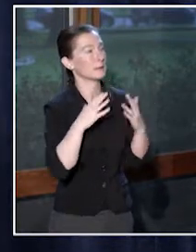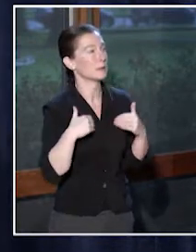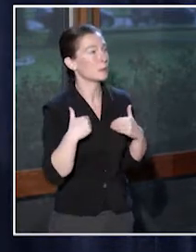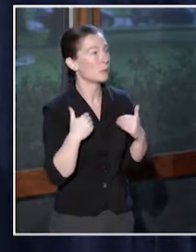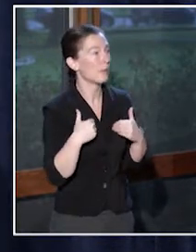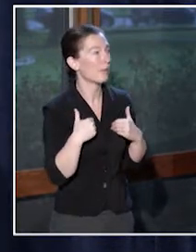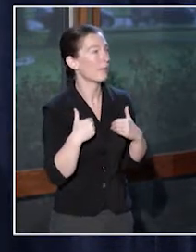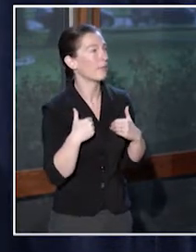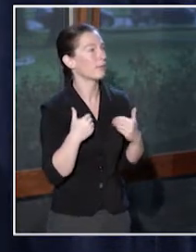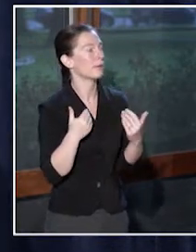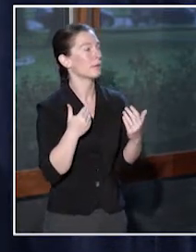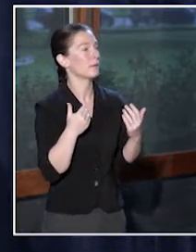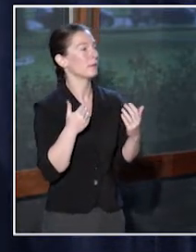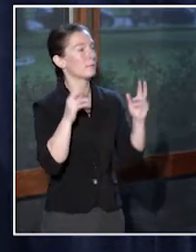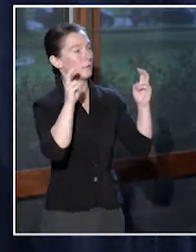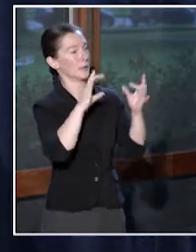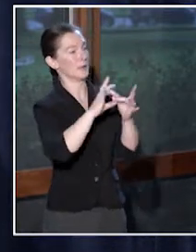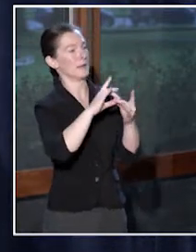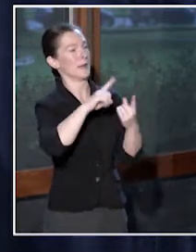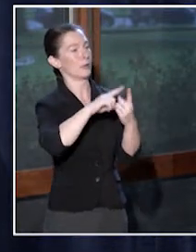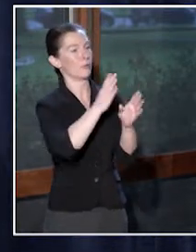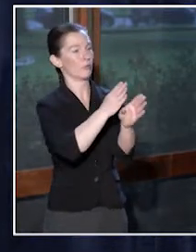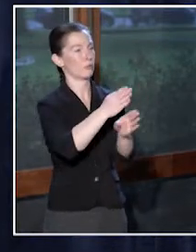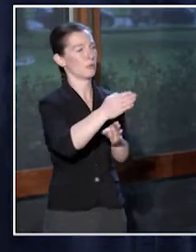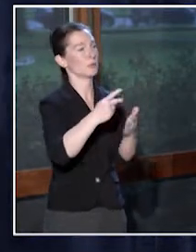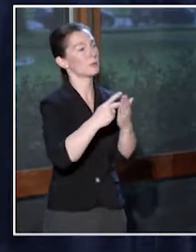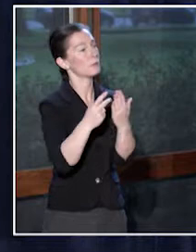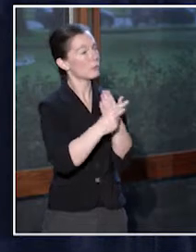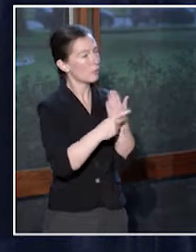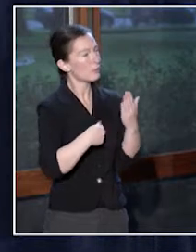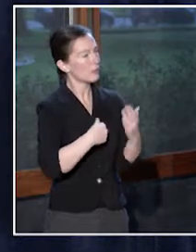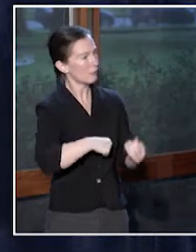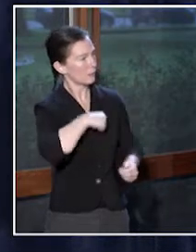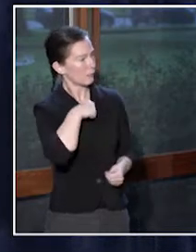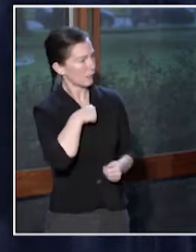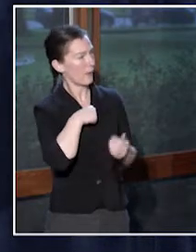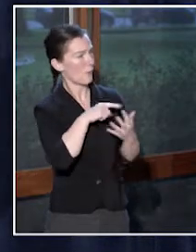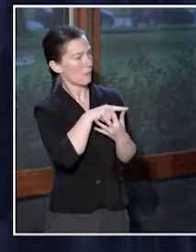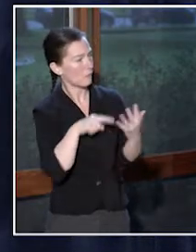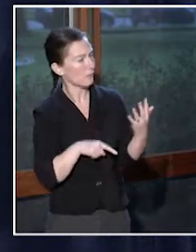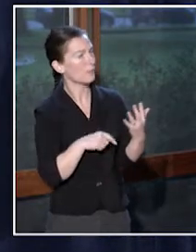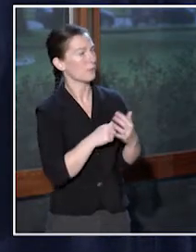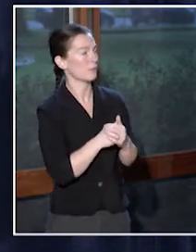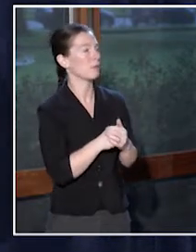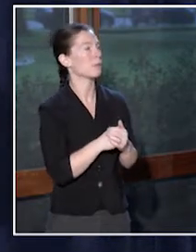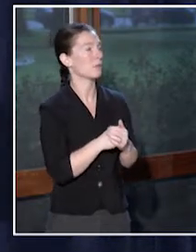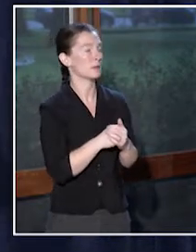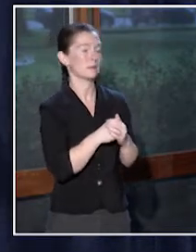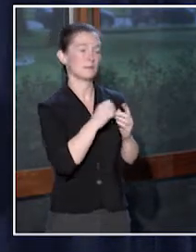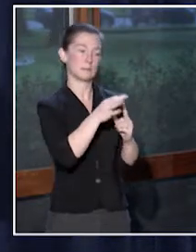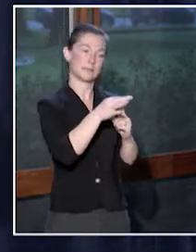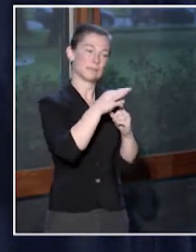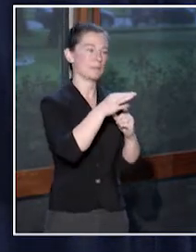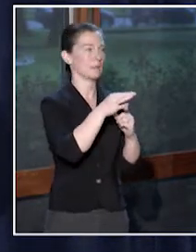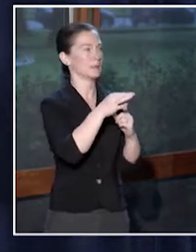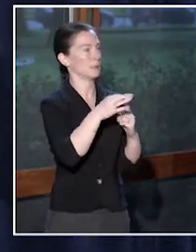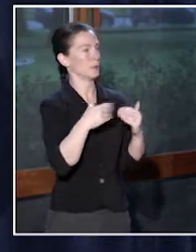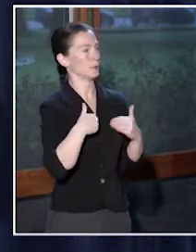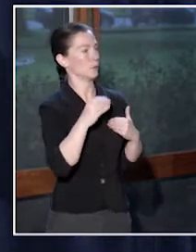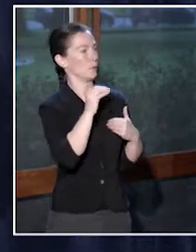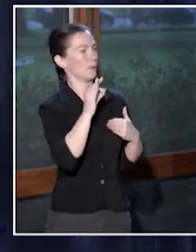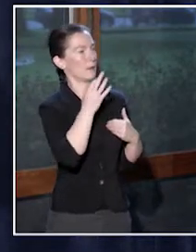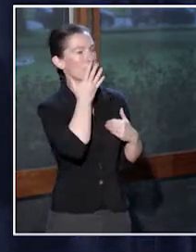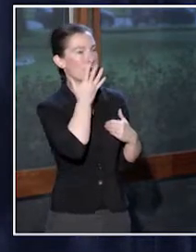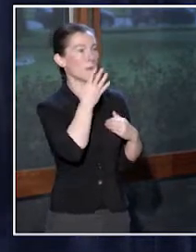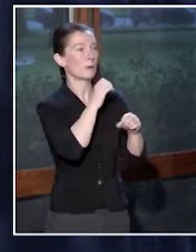I'm proud of the Connect to Careers program. And this is one where we're going to connect youth, particularly youth of color, with employers who see